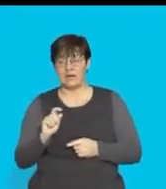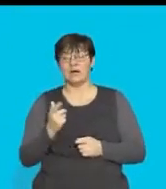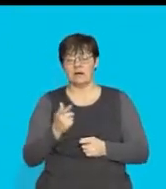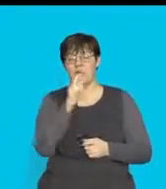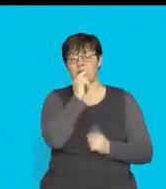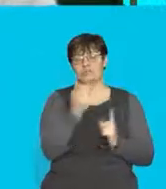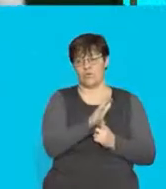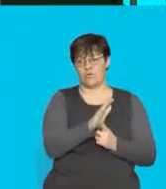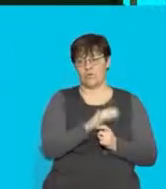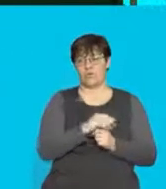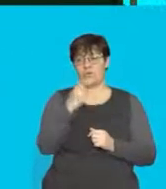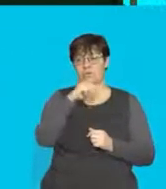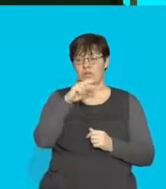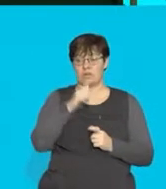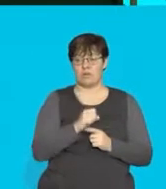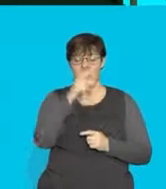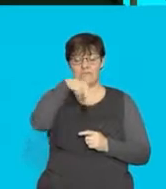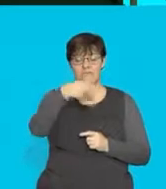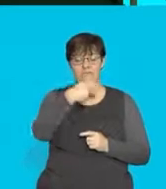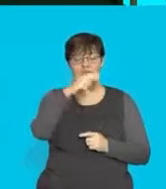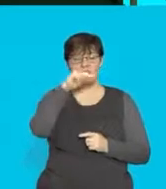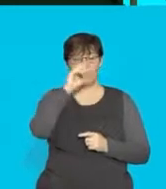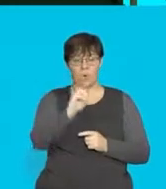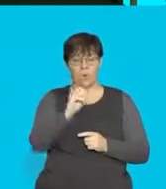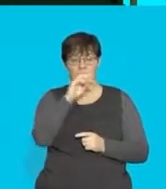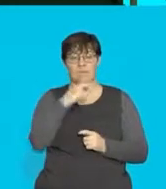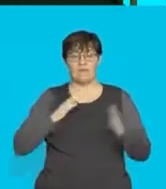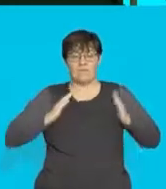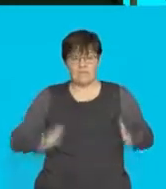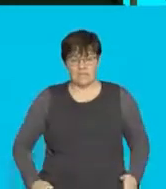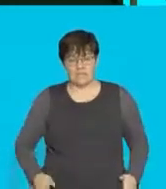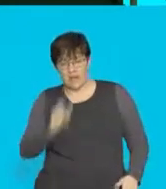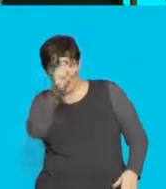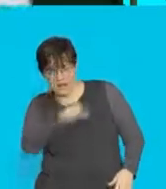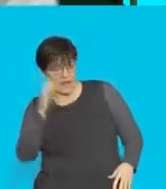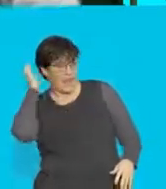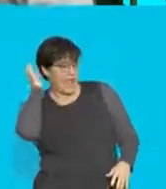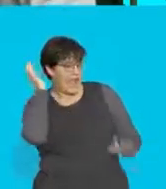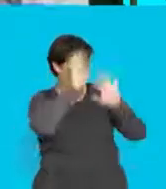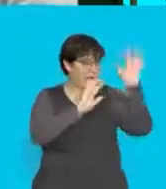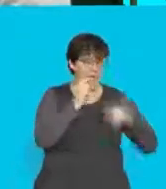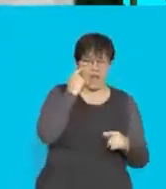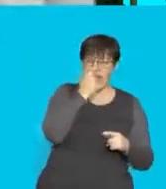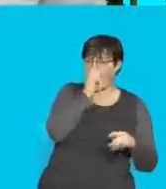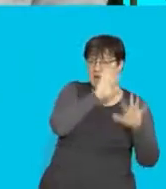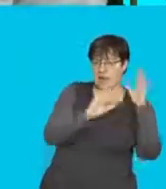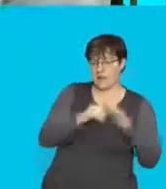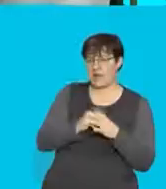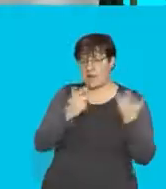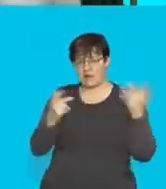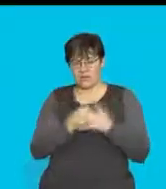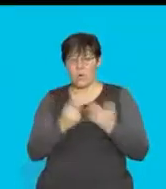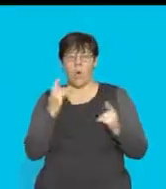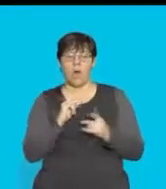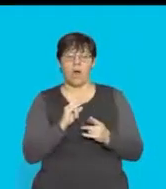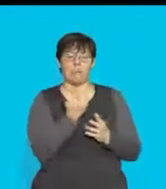the individual. Phenotype is a description of the physical appearance of an individual. So when we talk about